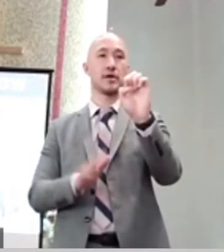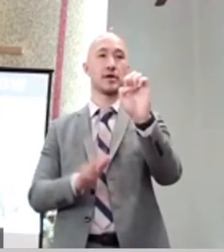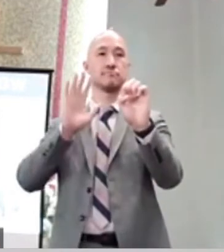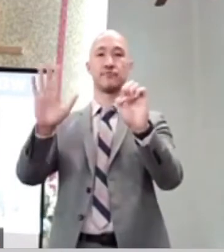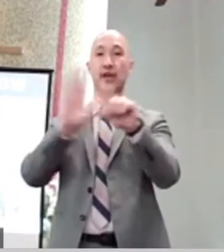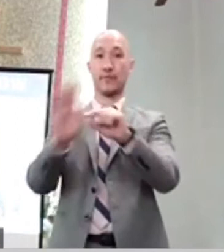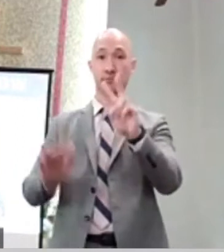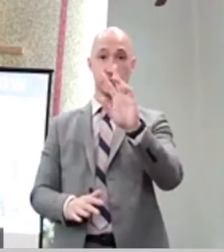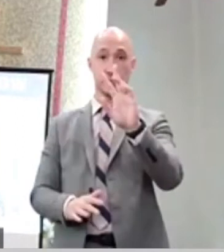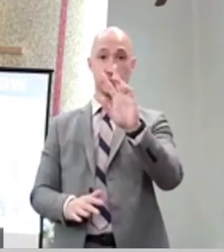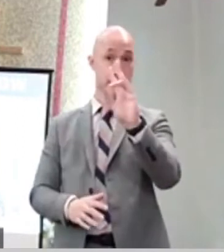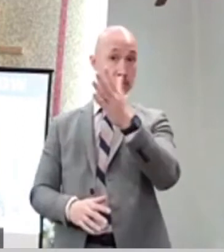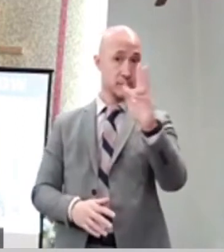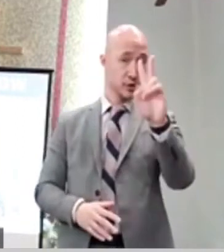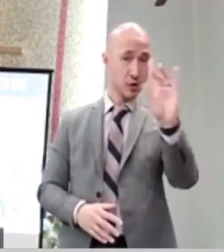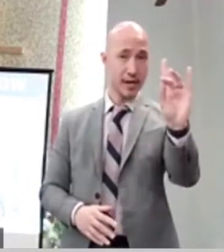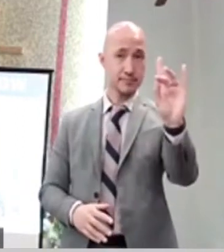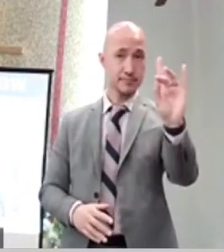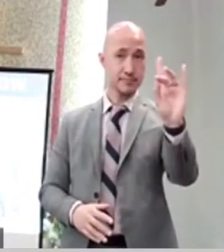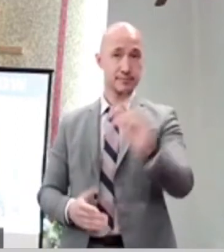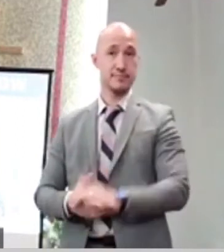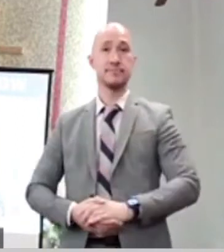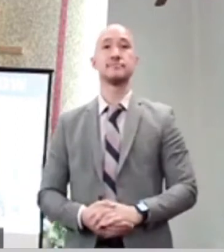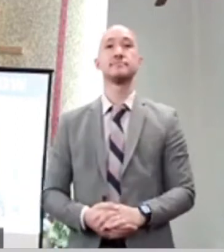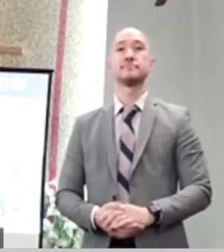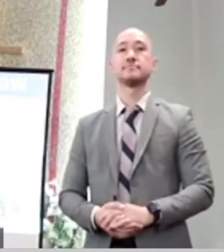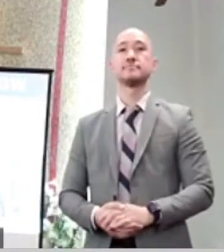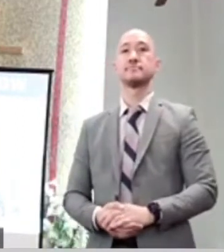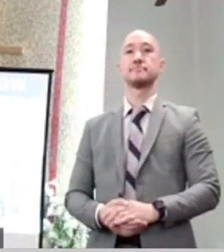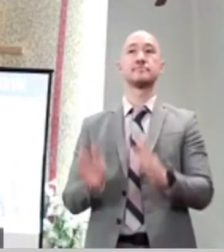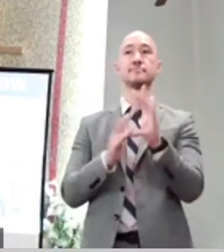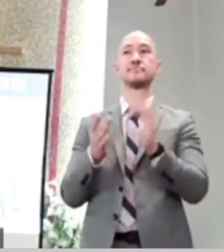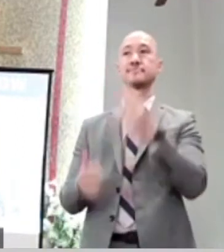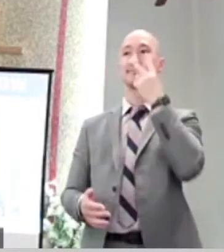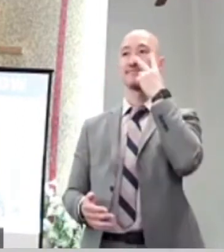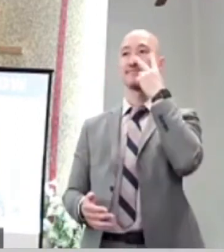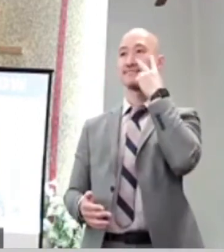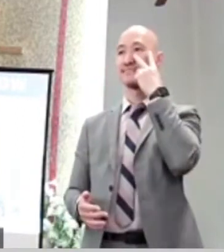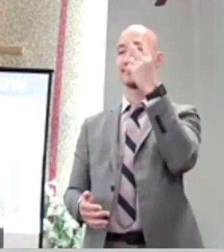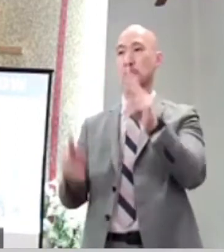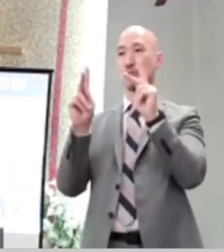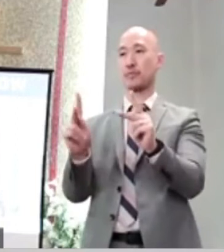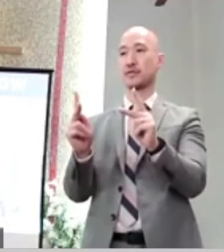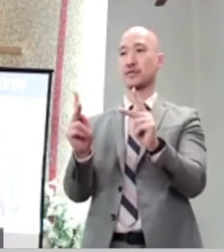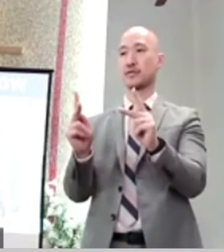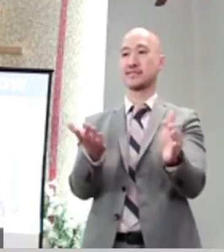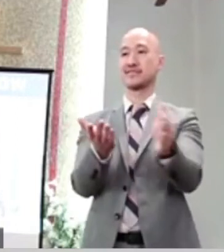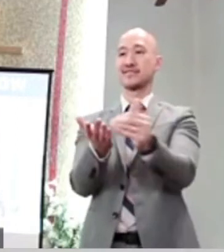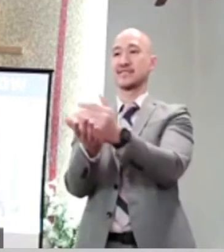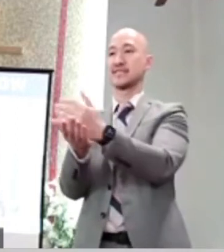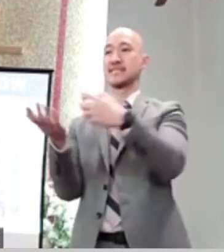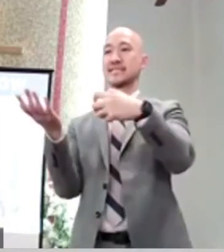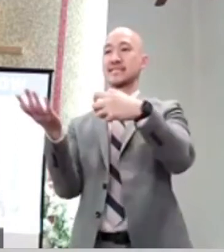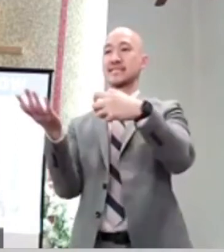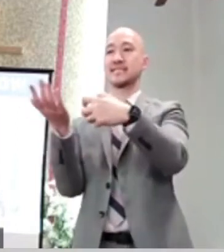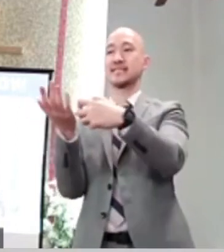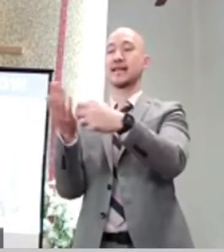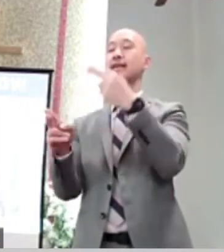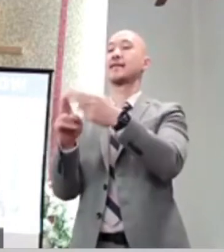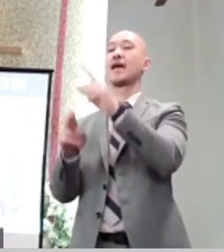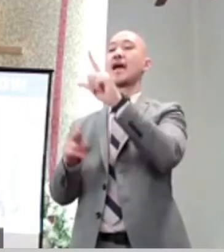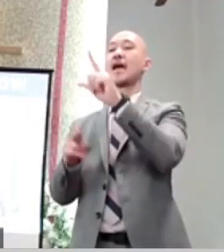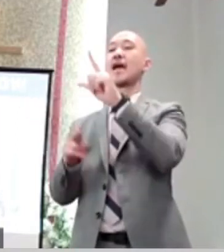5, where it reads, "He saw a tax collector named Levi sitting in a tax office, and